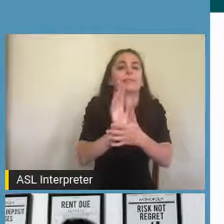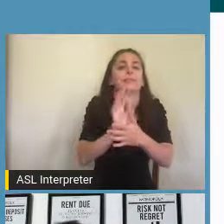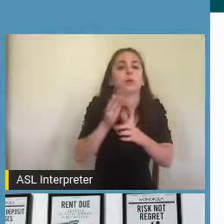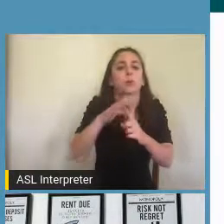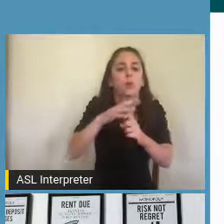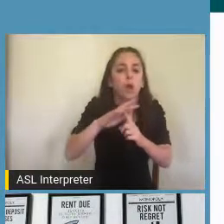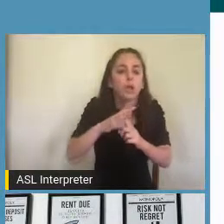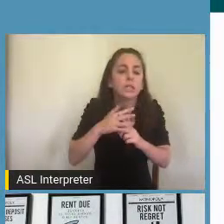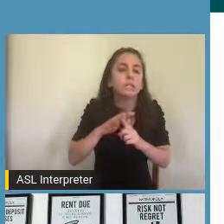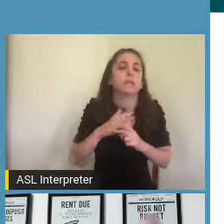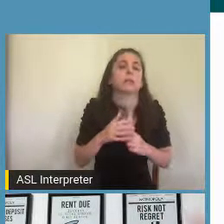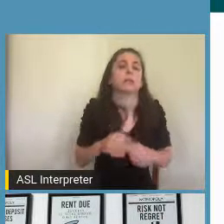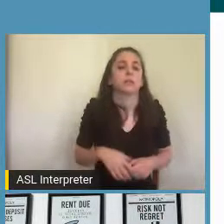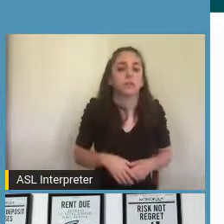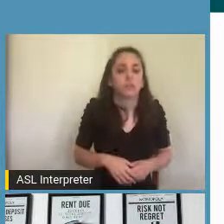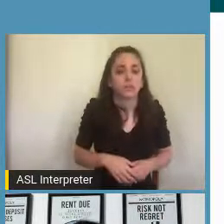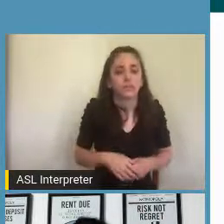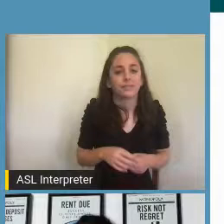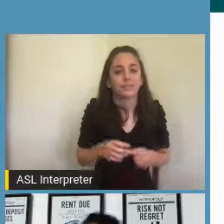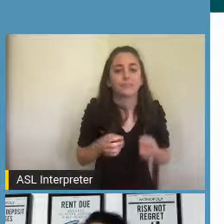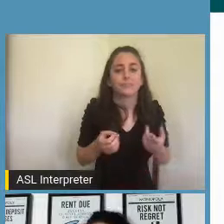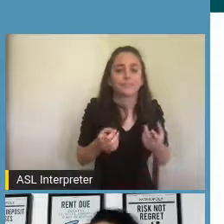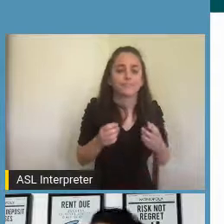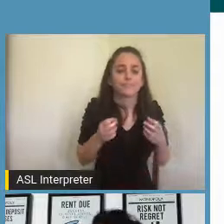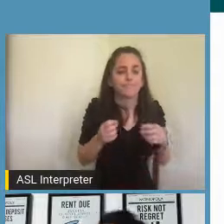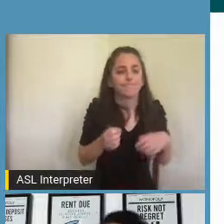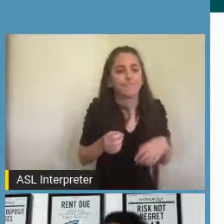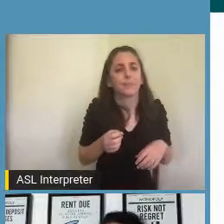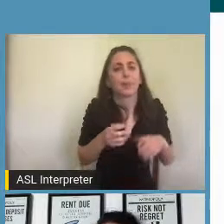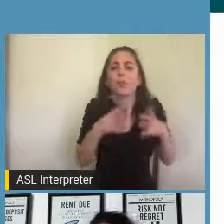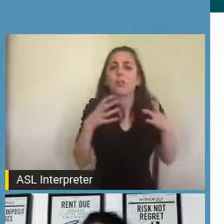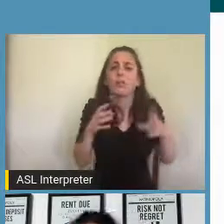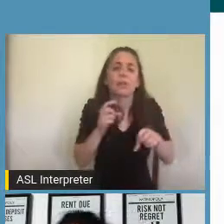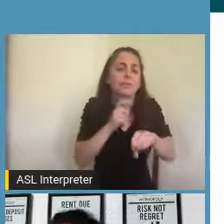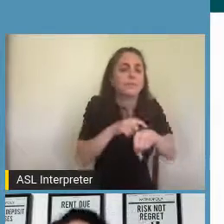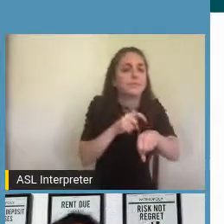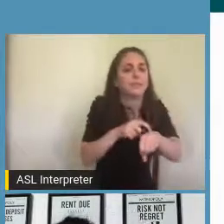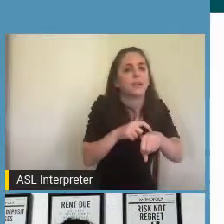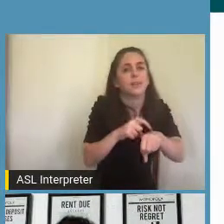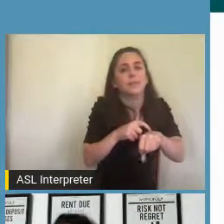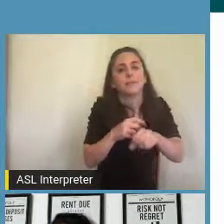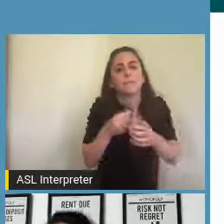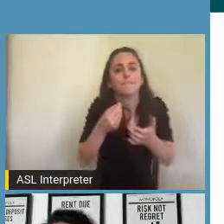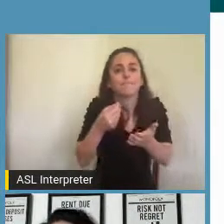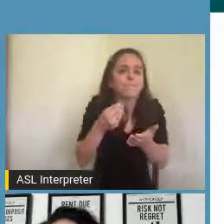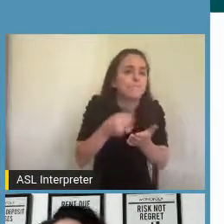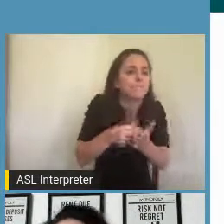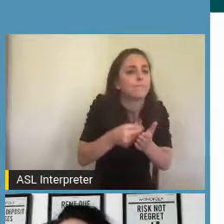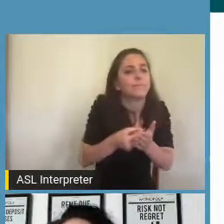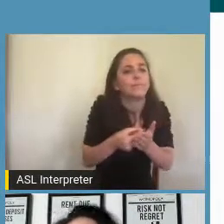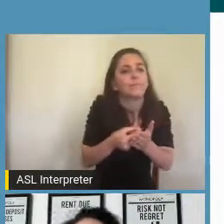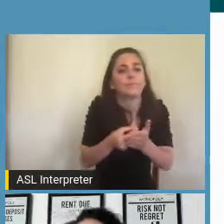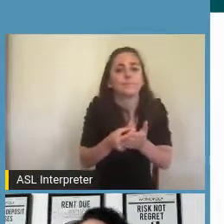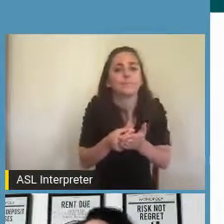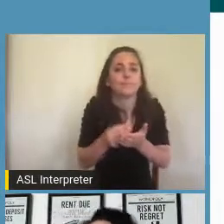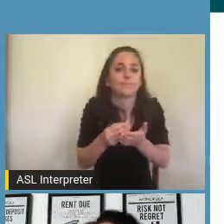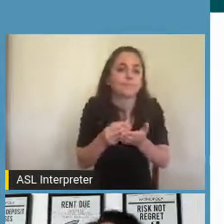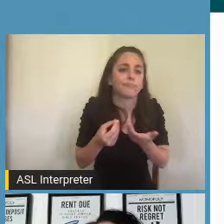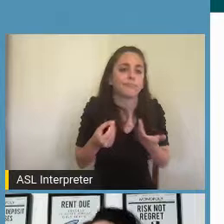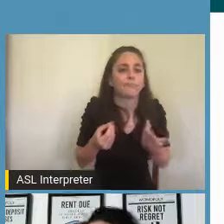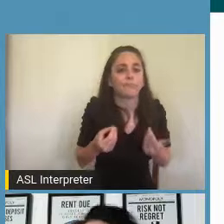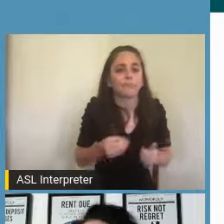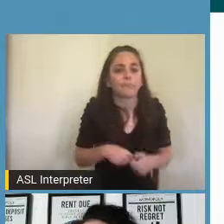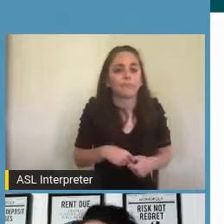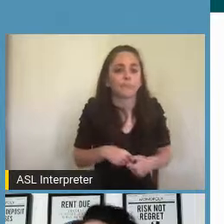beautiful long version video, and I'm just making this up right now, a fundraising video that's 3 minutes long. Well, great. I'm always